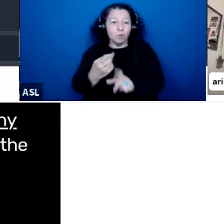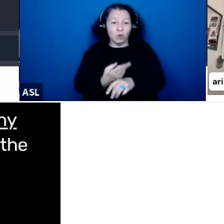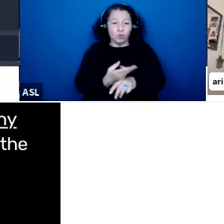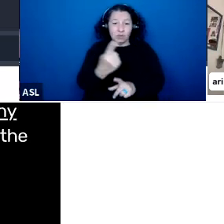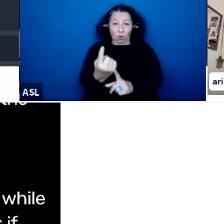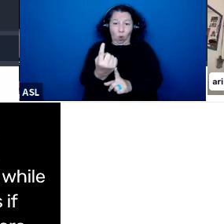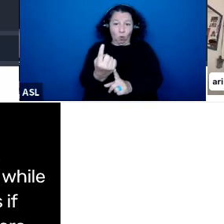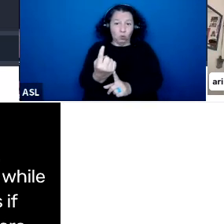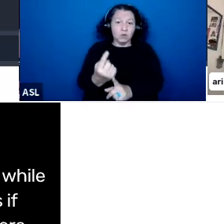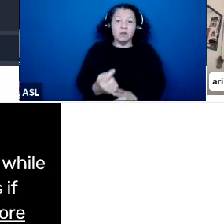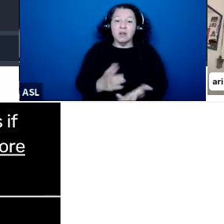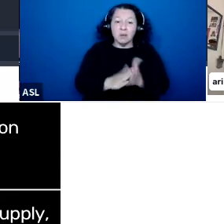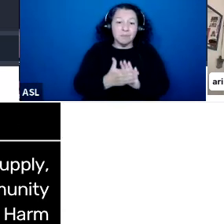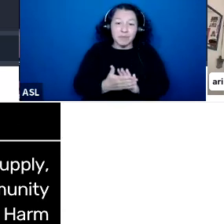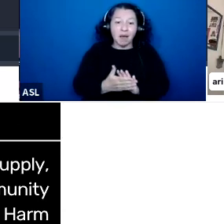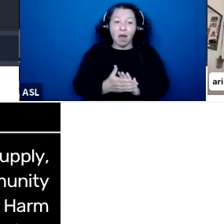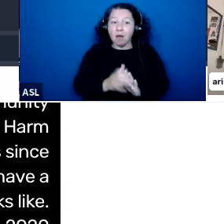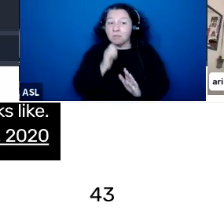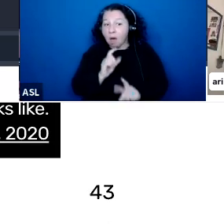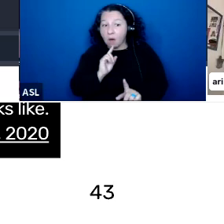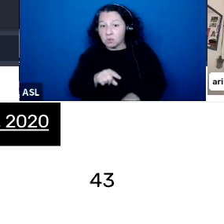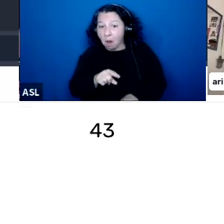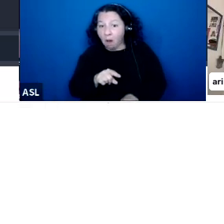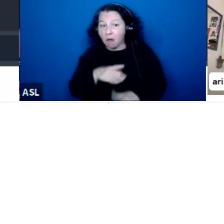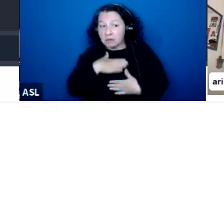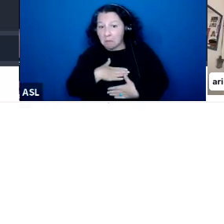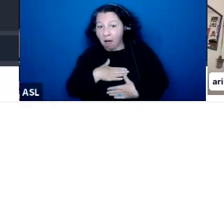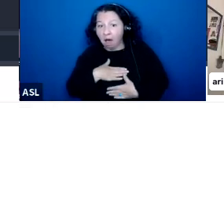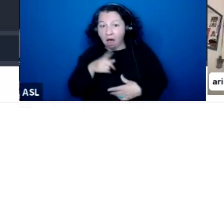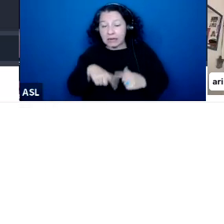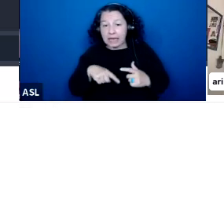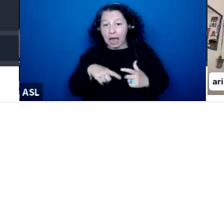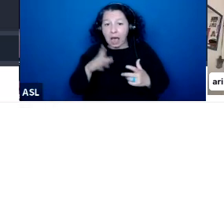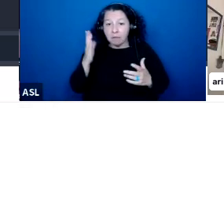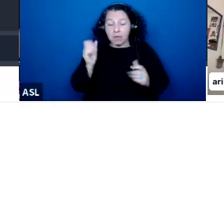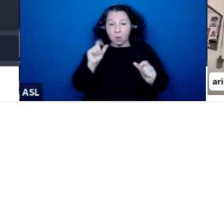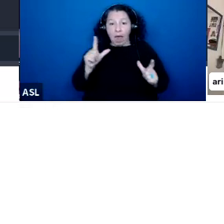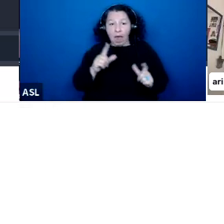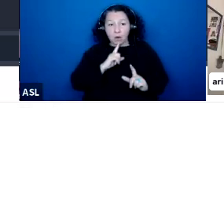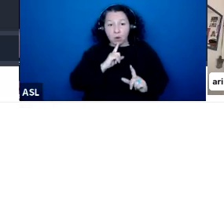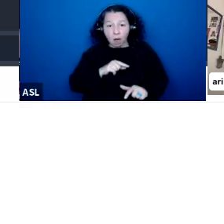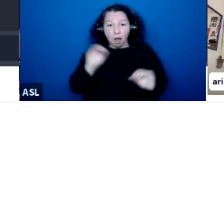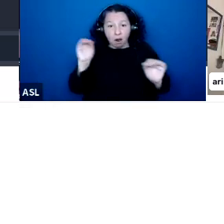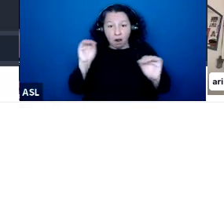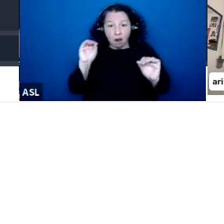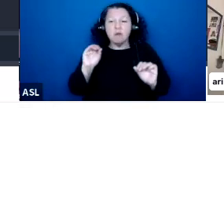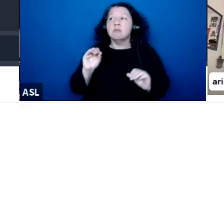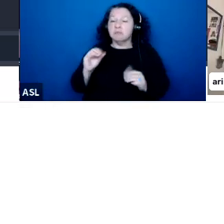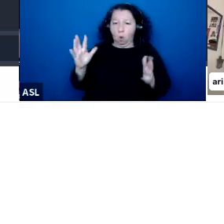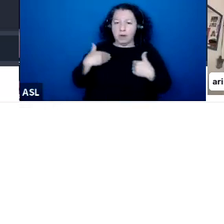to someone when you're using alone. So if you become non-responsive, they can like have an emergency